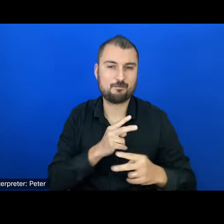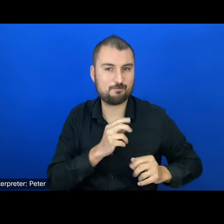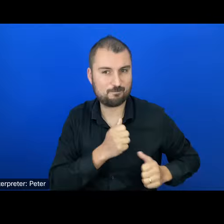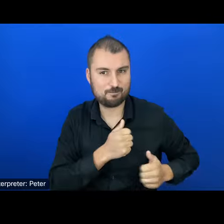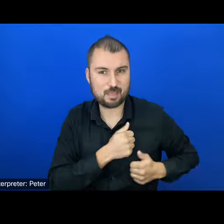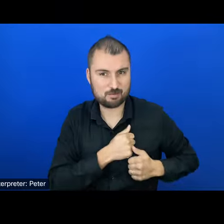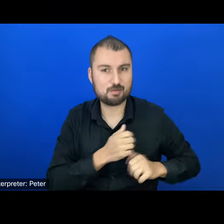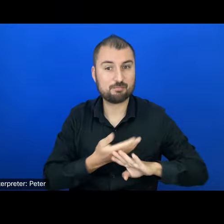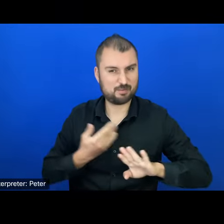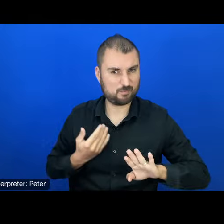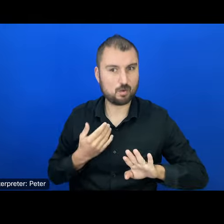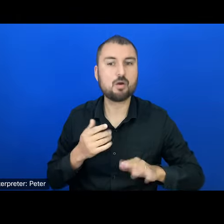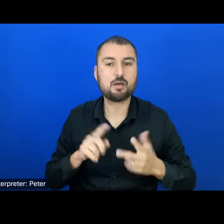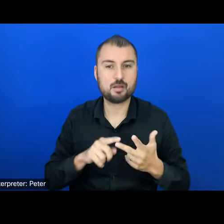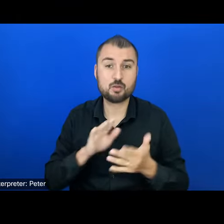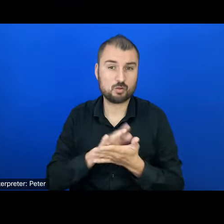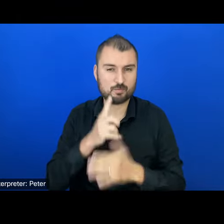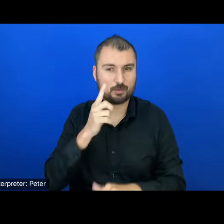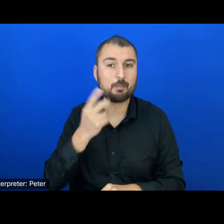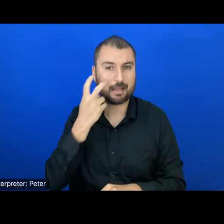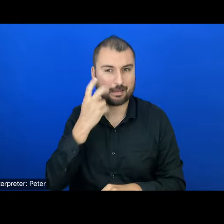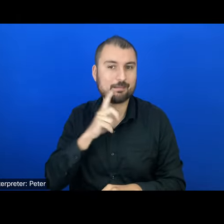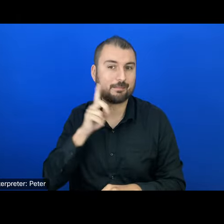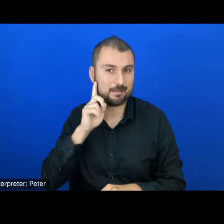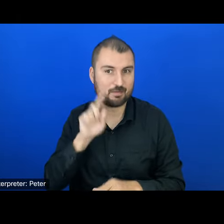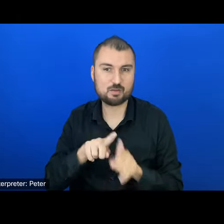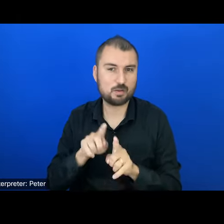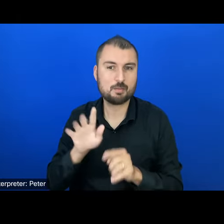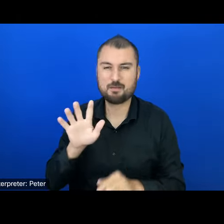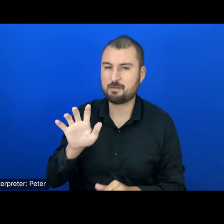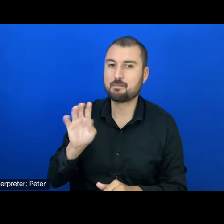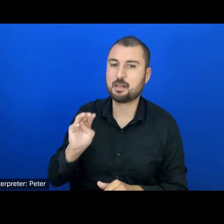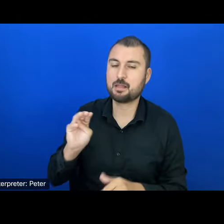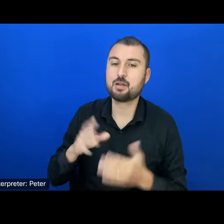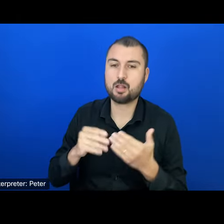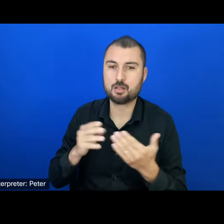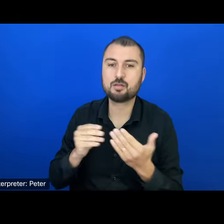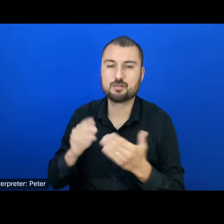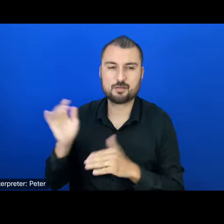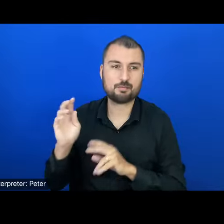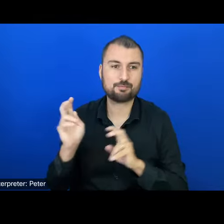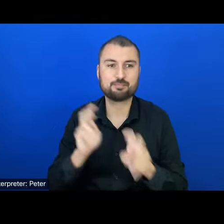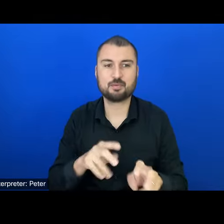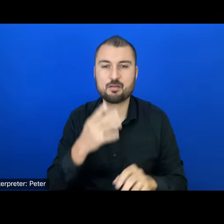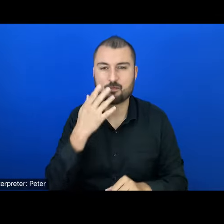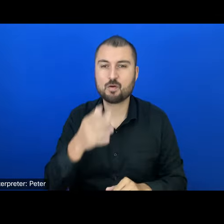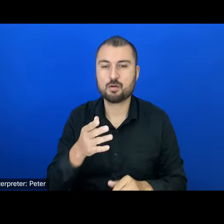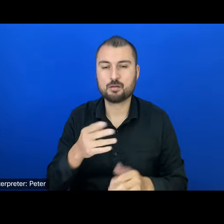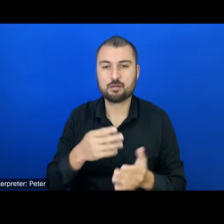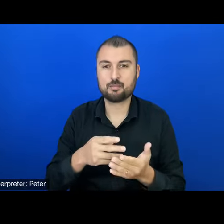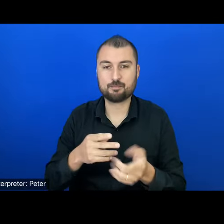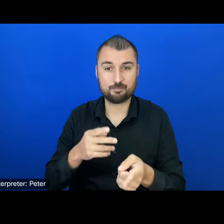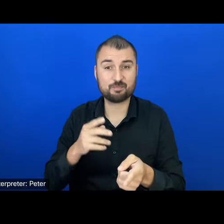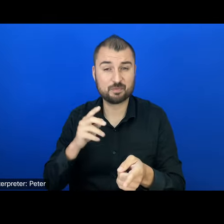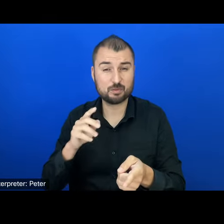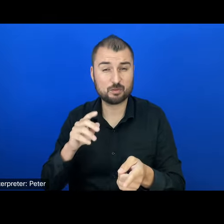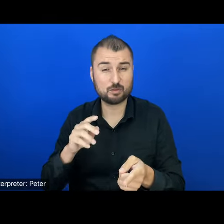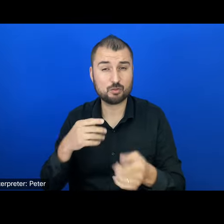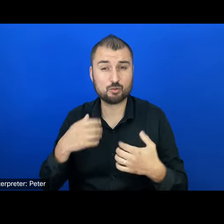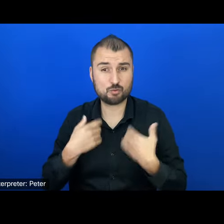and deaf. And I believe that's about $900,000 what we have in the budget this year for projects at the juvenile facility. Can I stop you just a second?